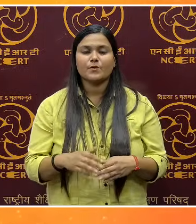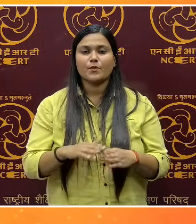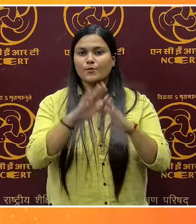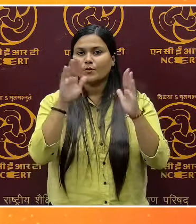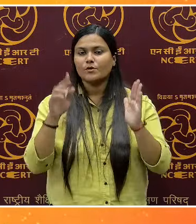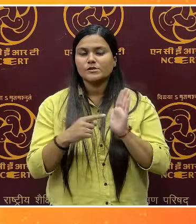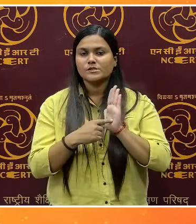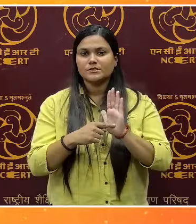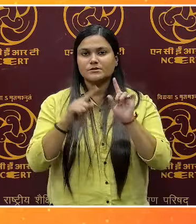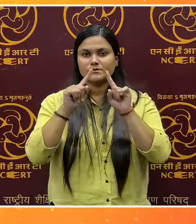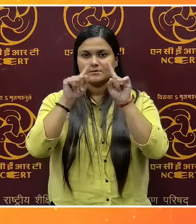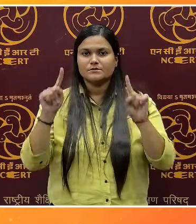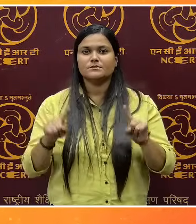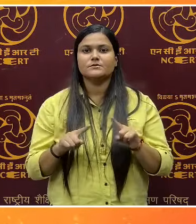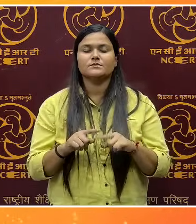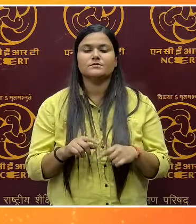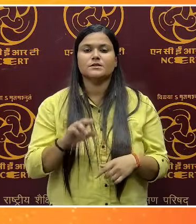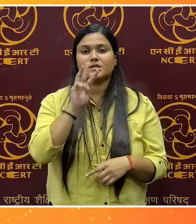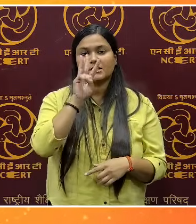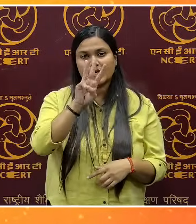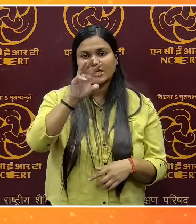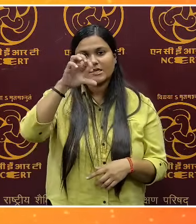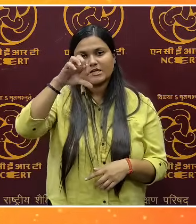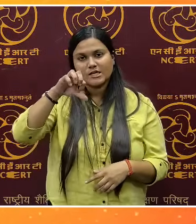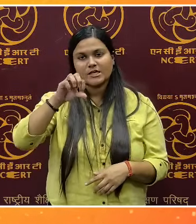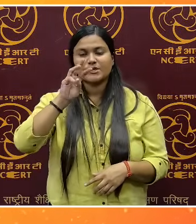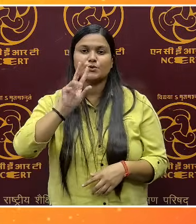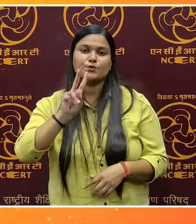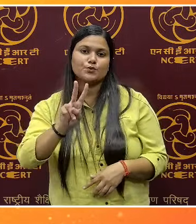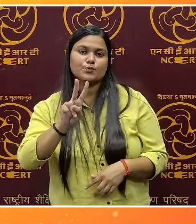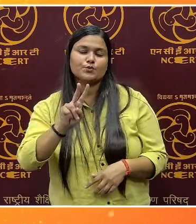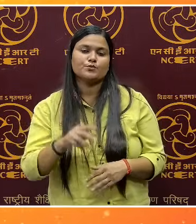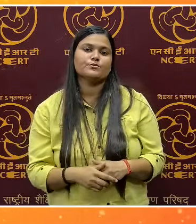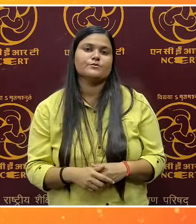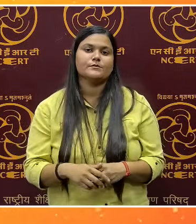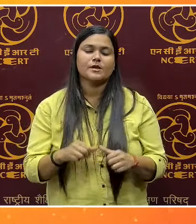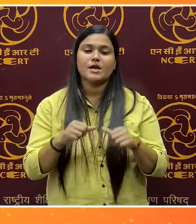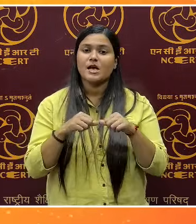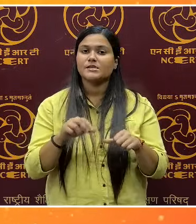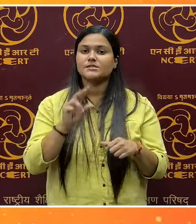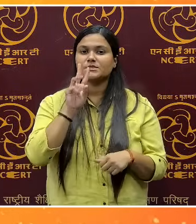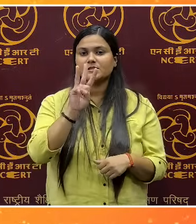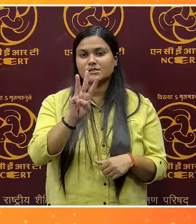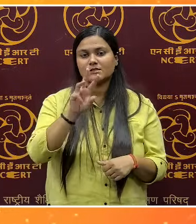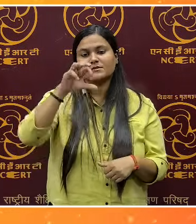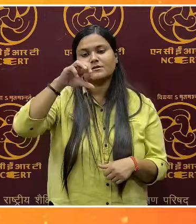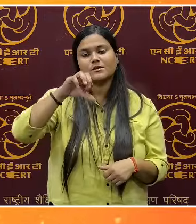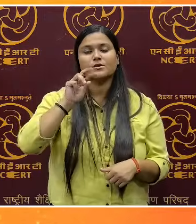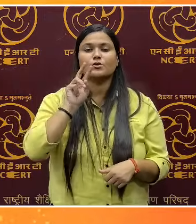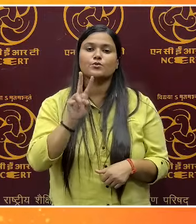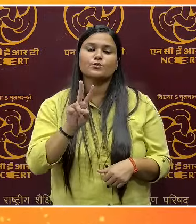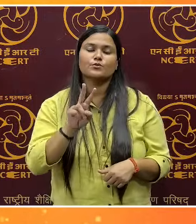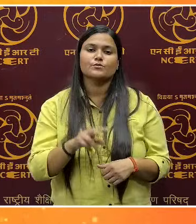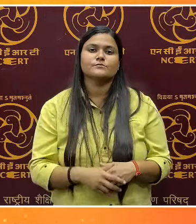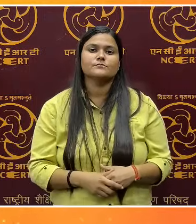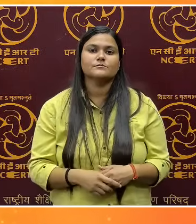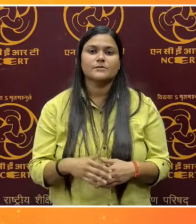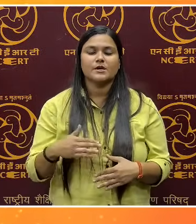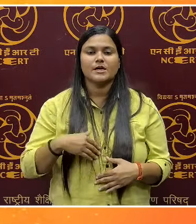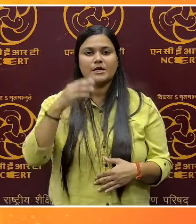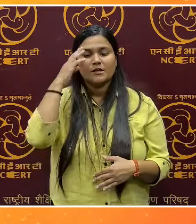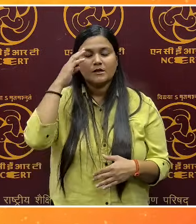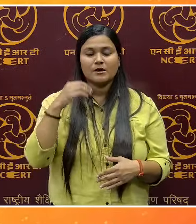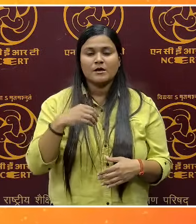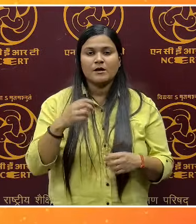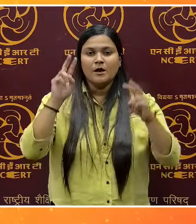is 392. All right. Okay. So, answer will be 392. So I think, ma'am, this topic